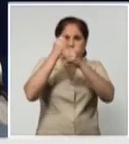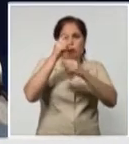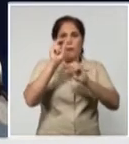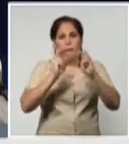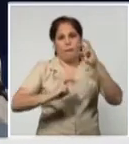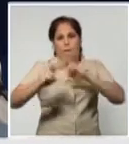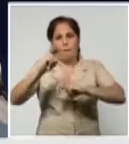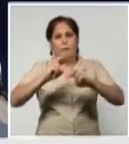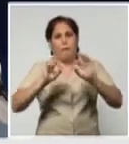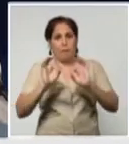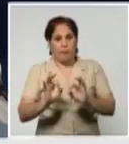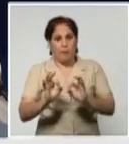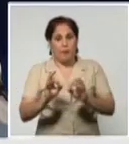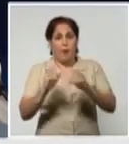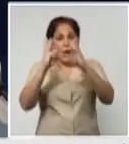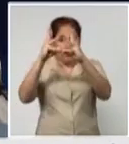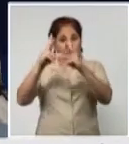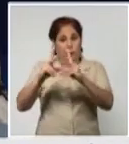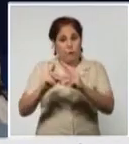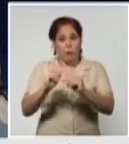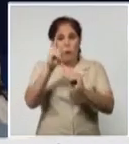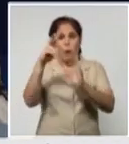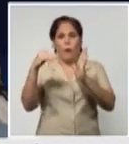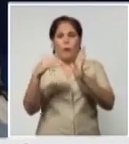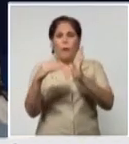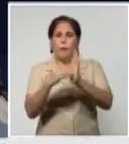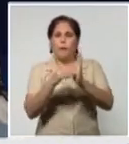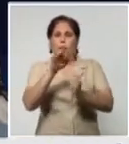As a result of the study of these,